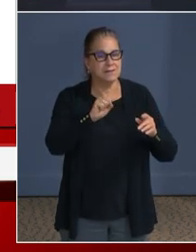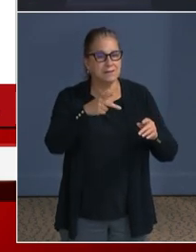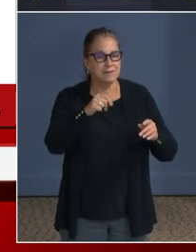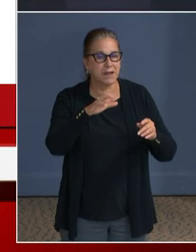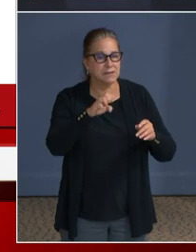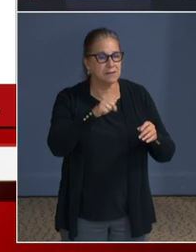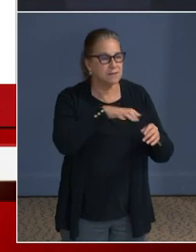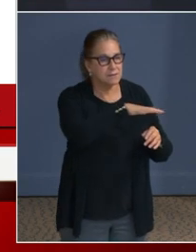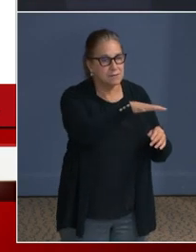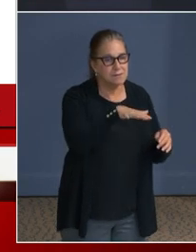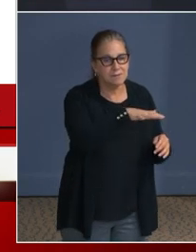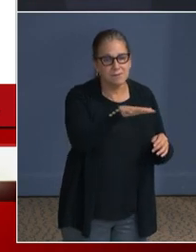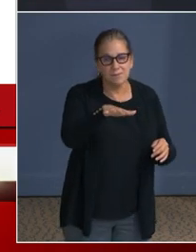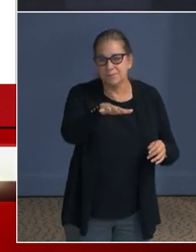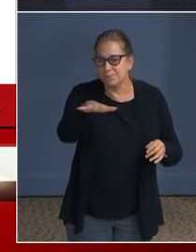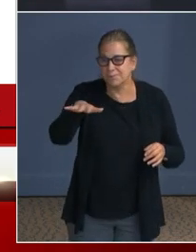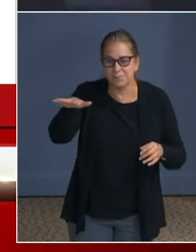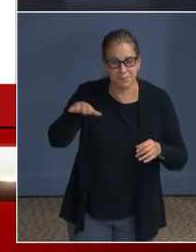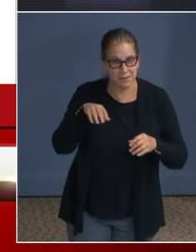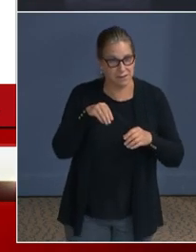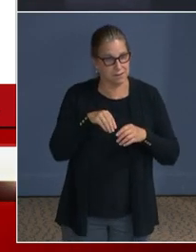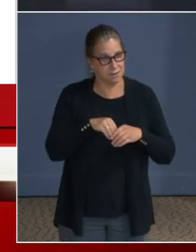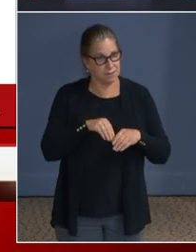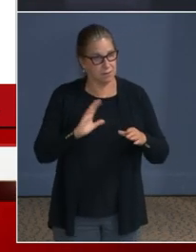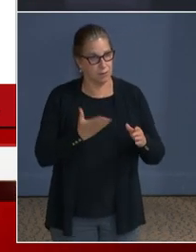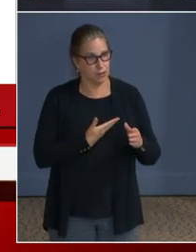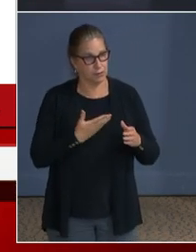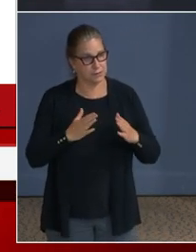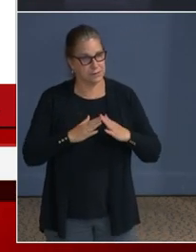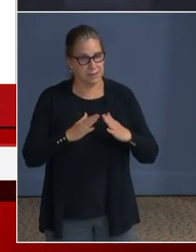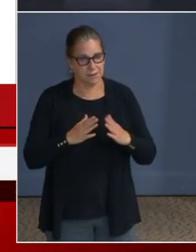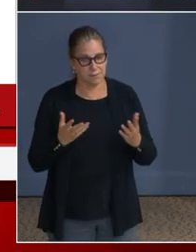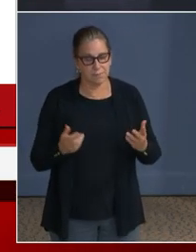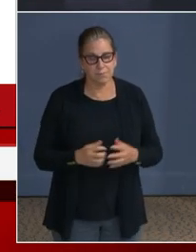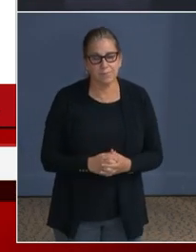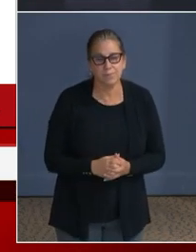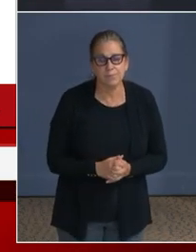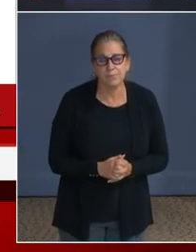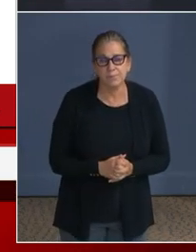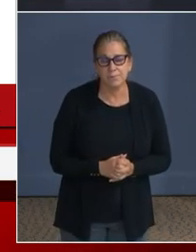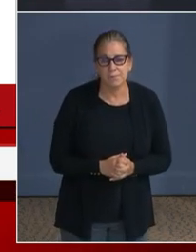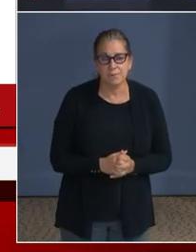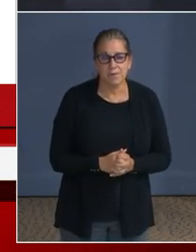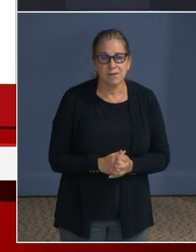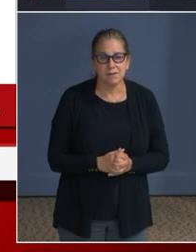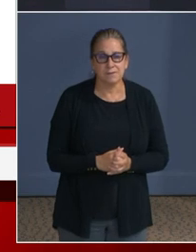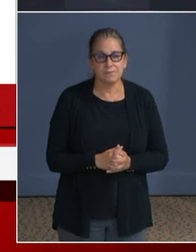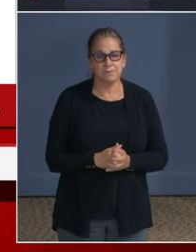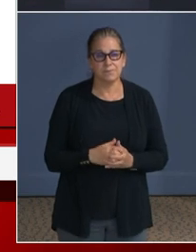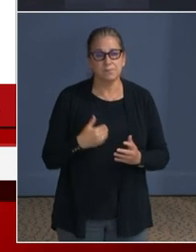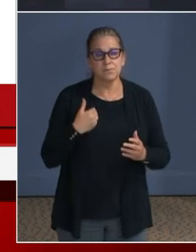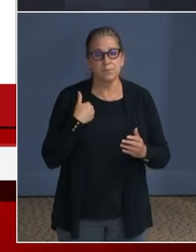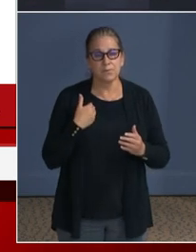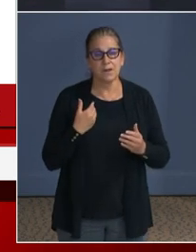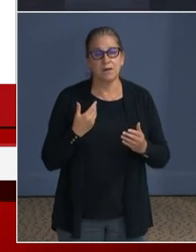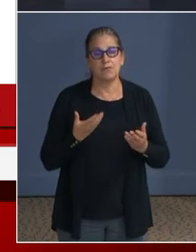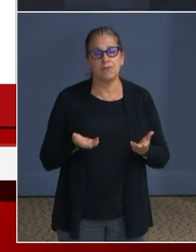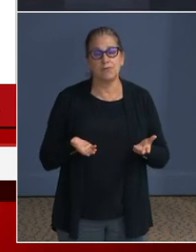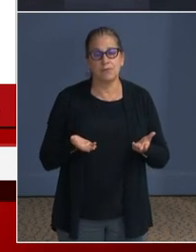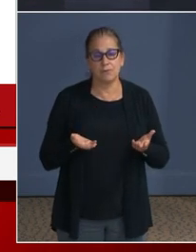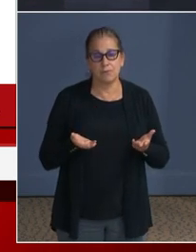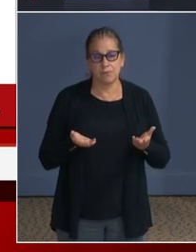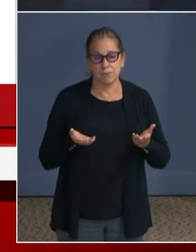community, and to put together recommendations for actions we can take, whether that's removing symbols